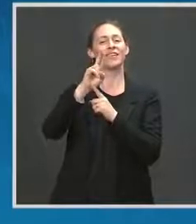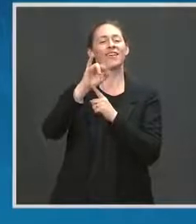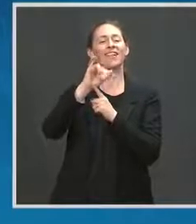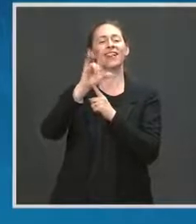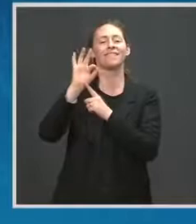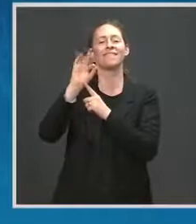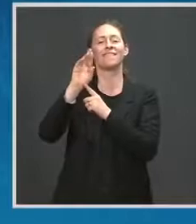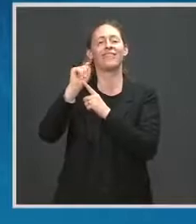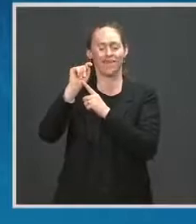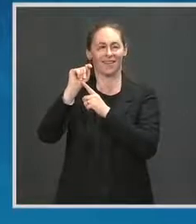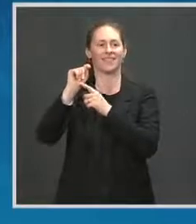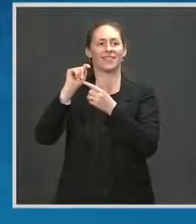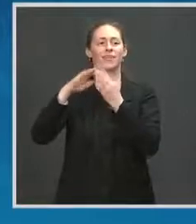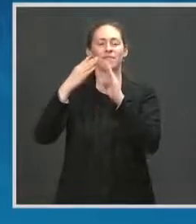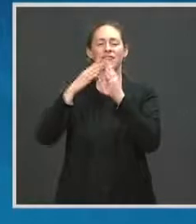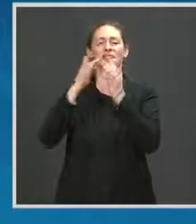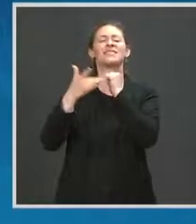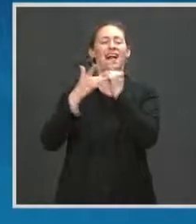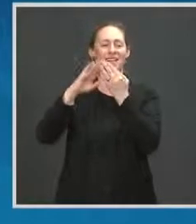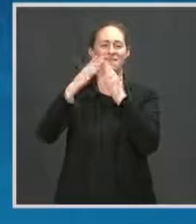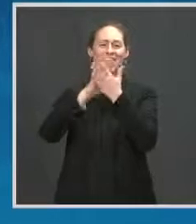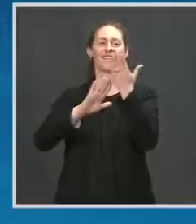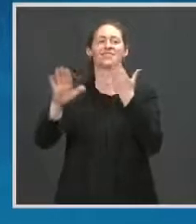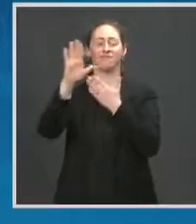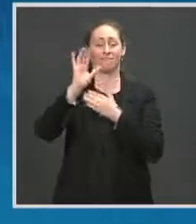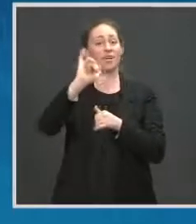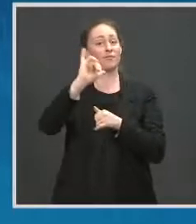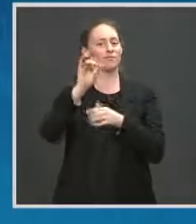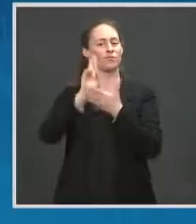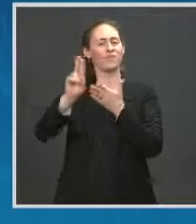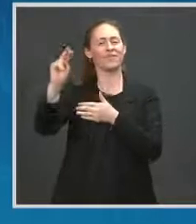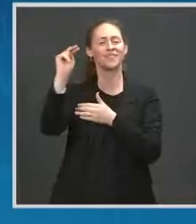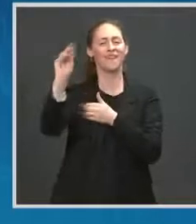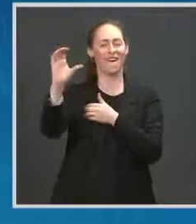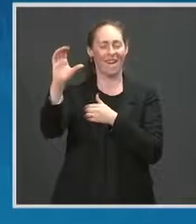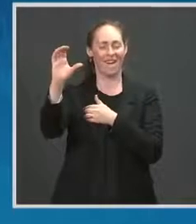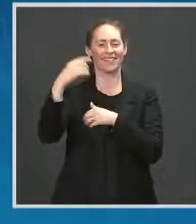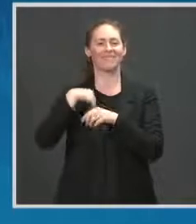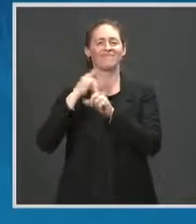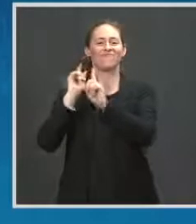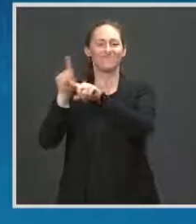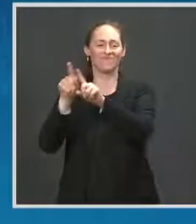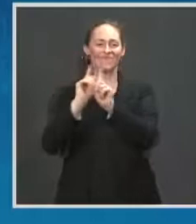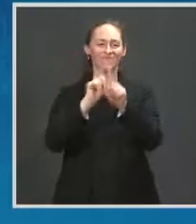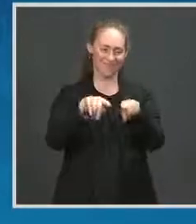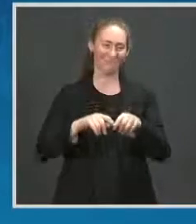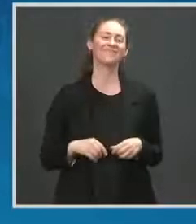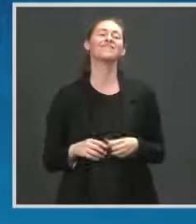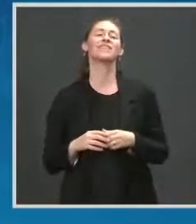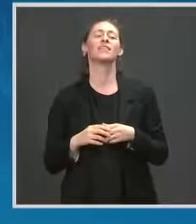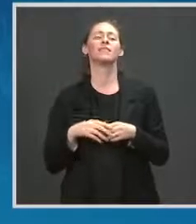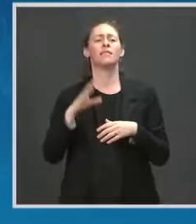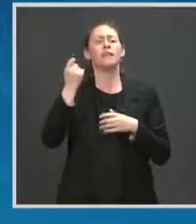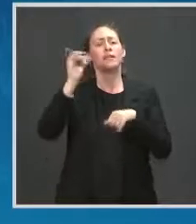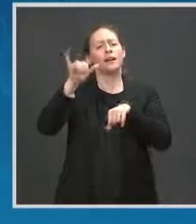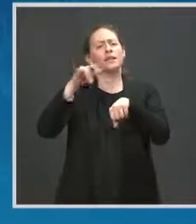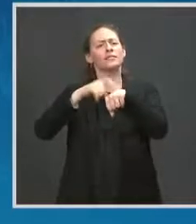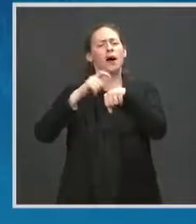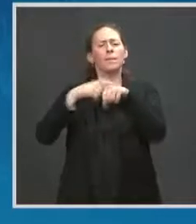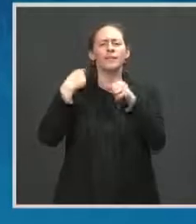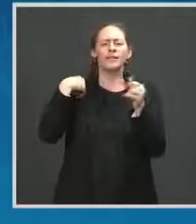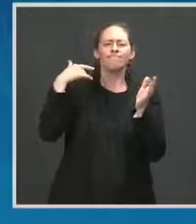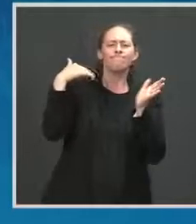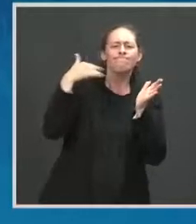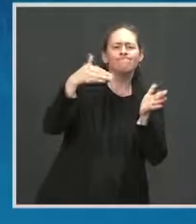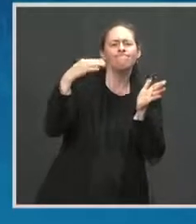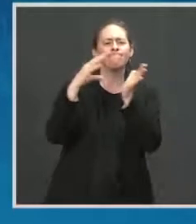Carolina, Greensboro. When I learned of the Computer Integrated Machining program here at